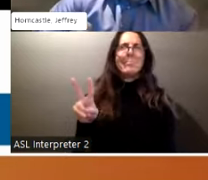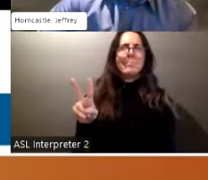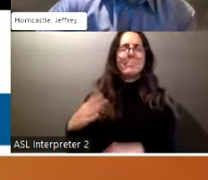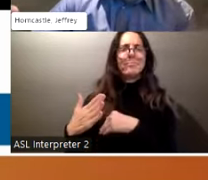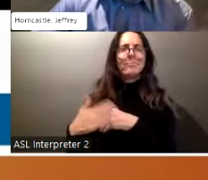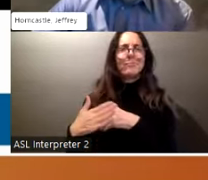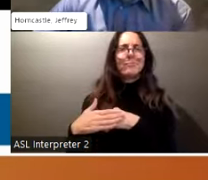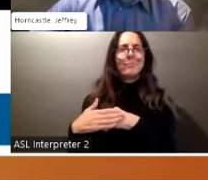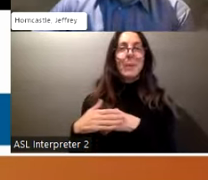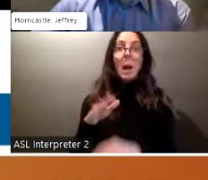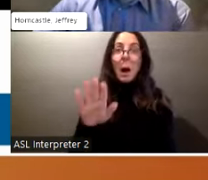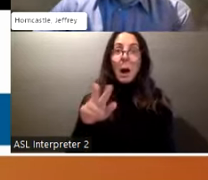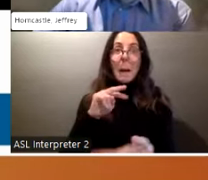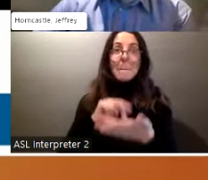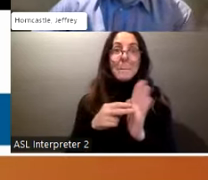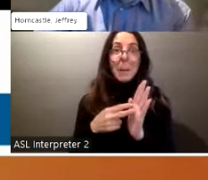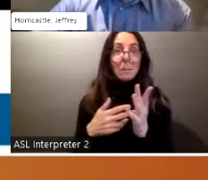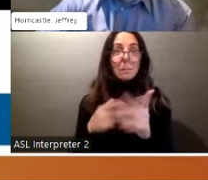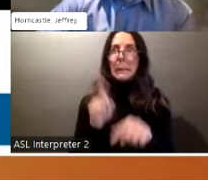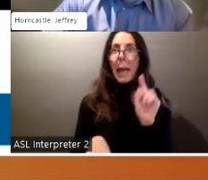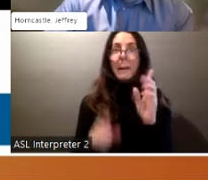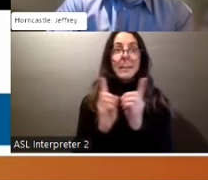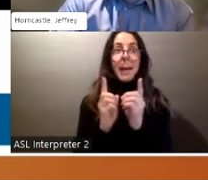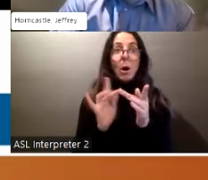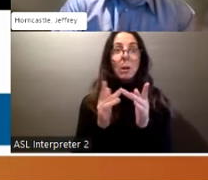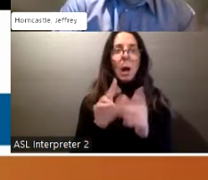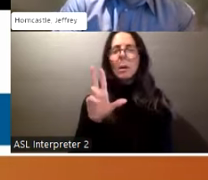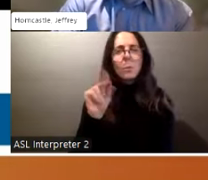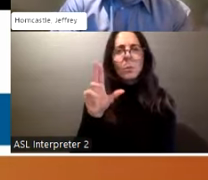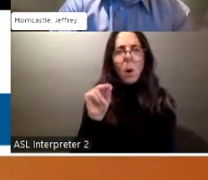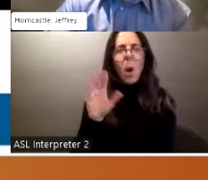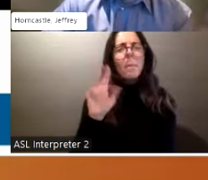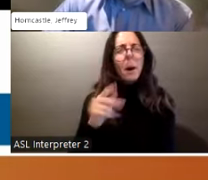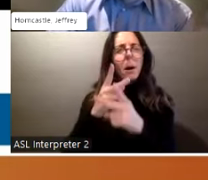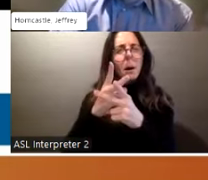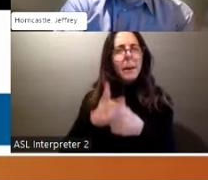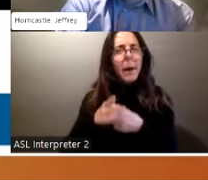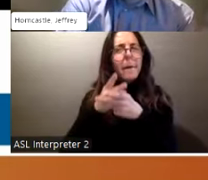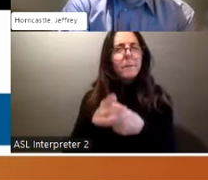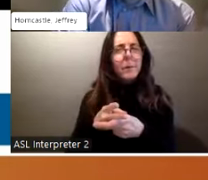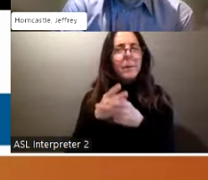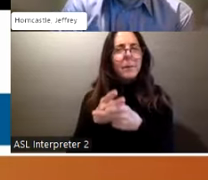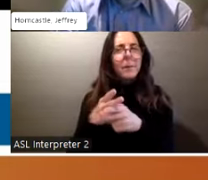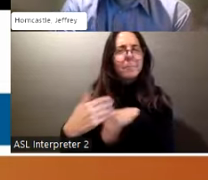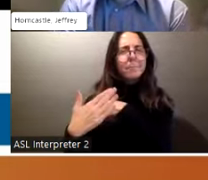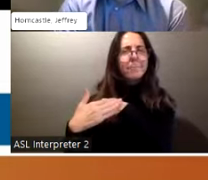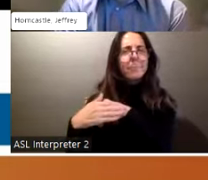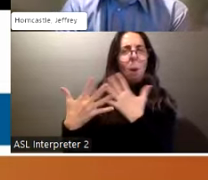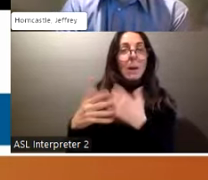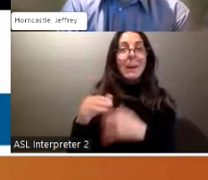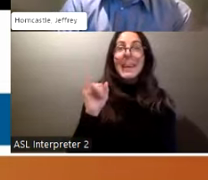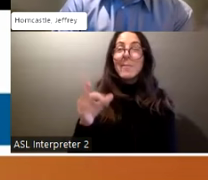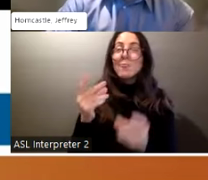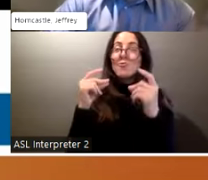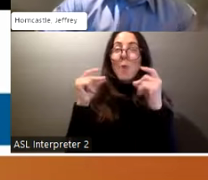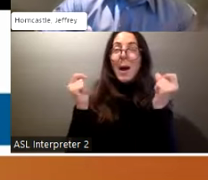Not to say that it's not safe to date online, but it's important to know what to watch for. So if somebody quickly professes their love for you,